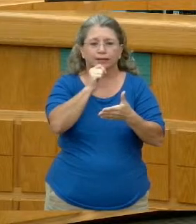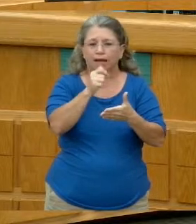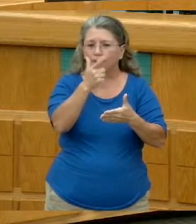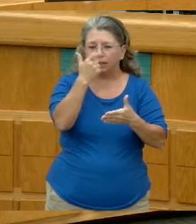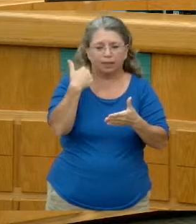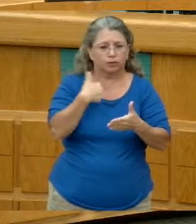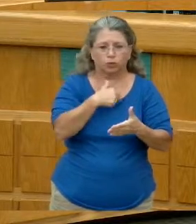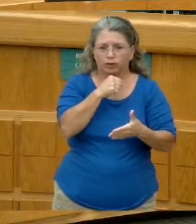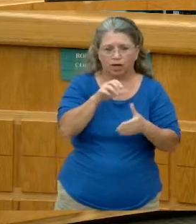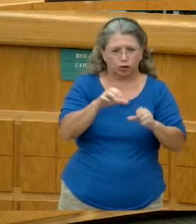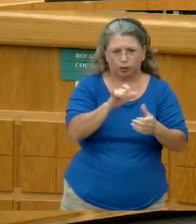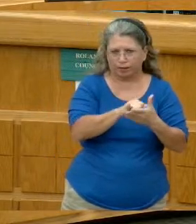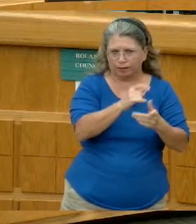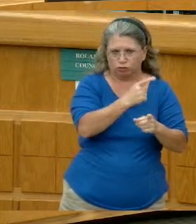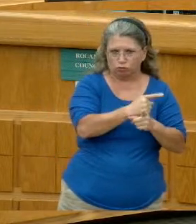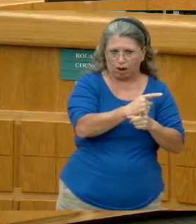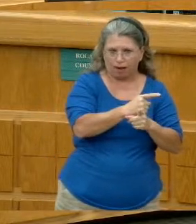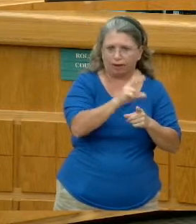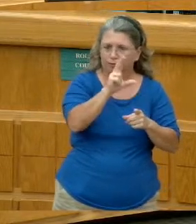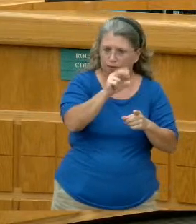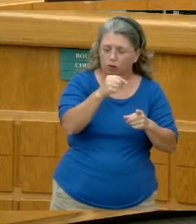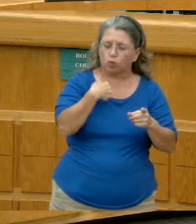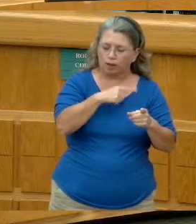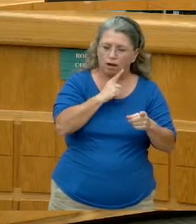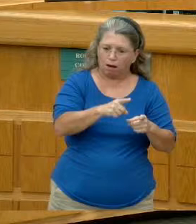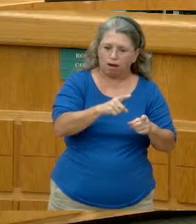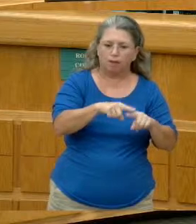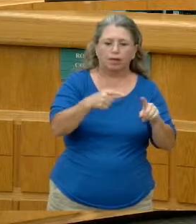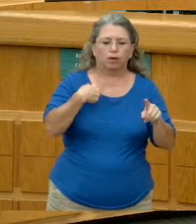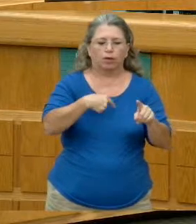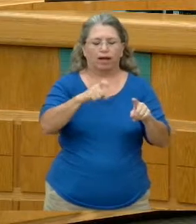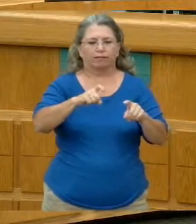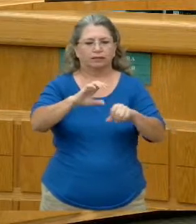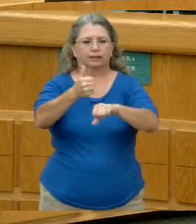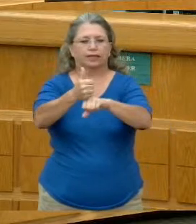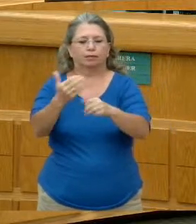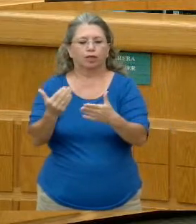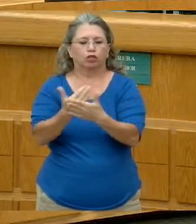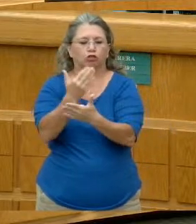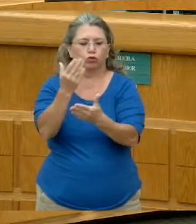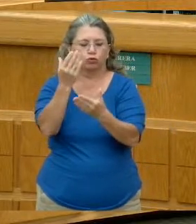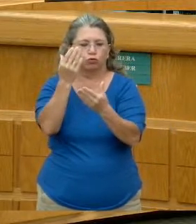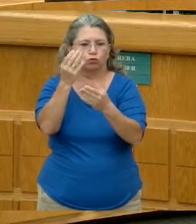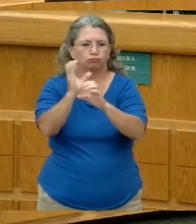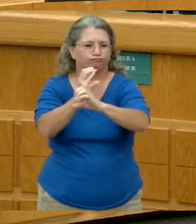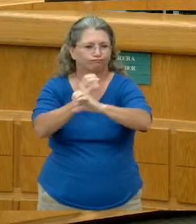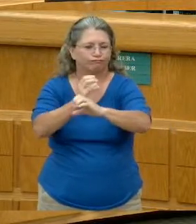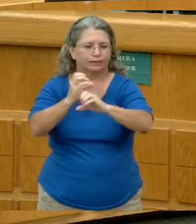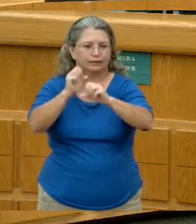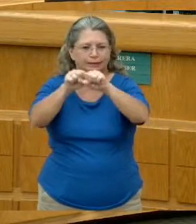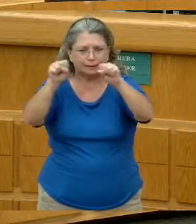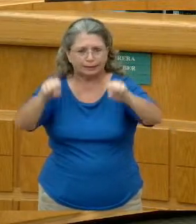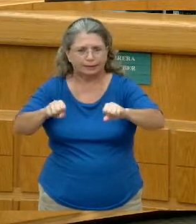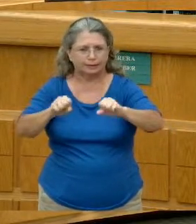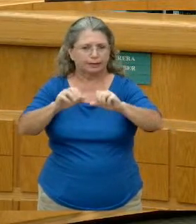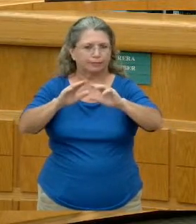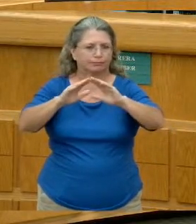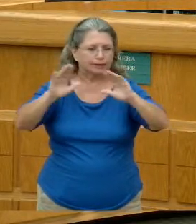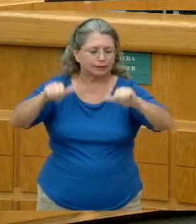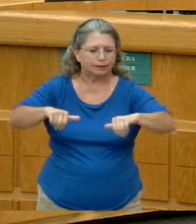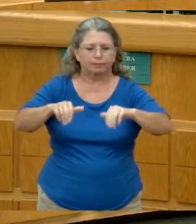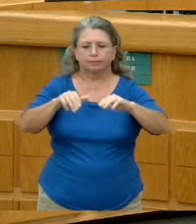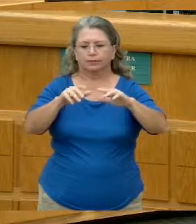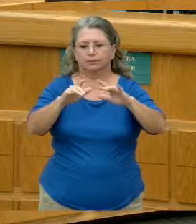up new information systems to be able to handle this type of volume and be able to decipher all